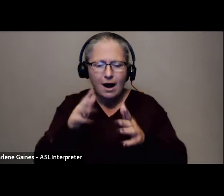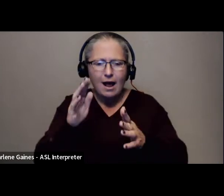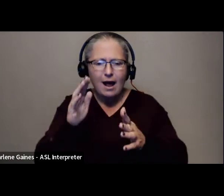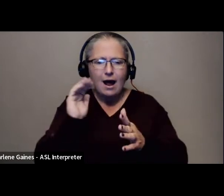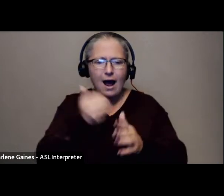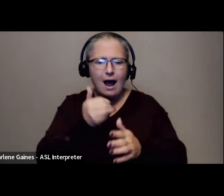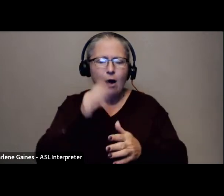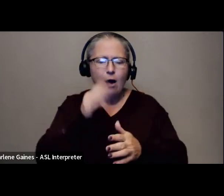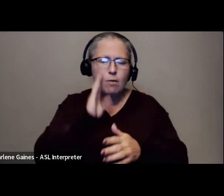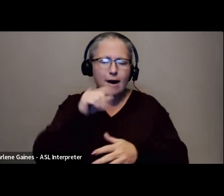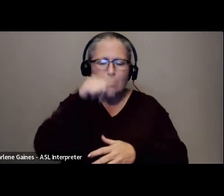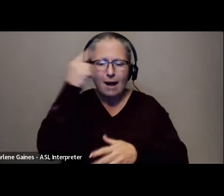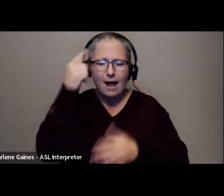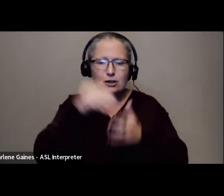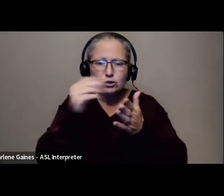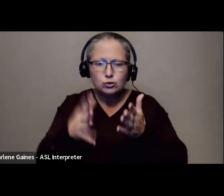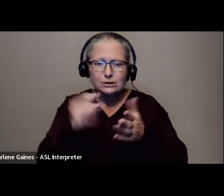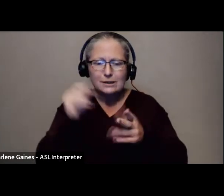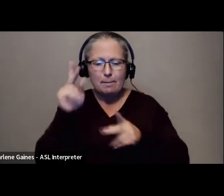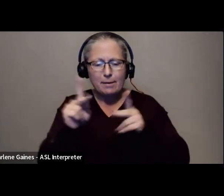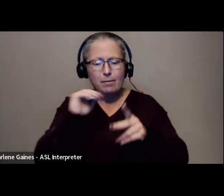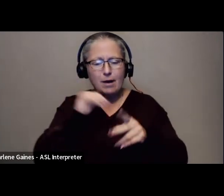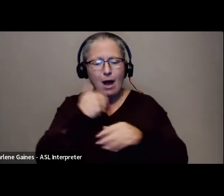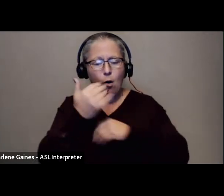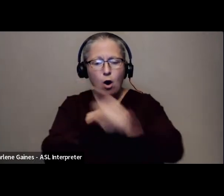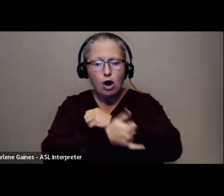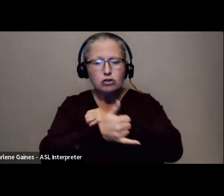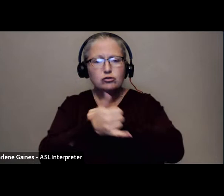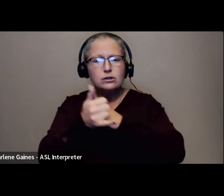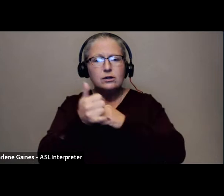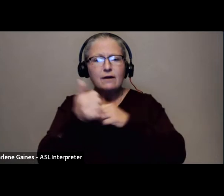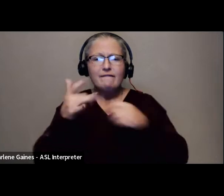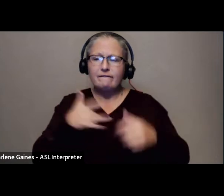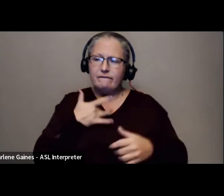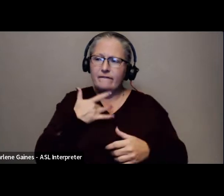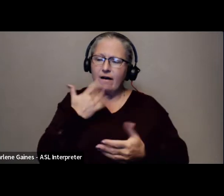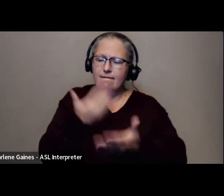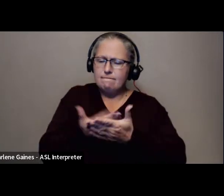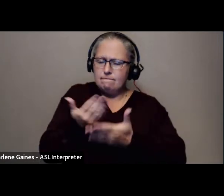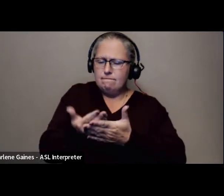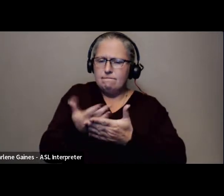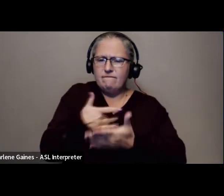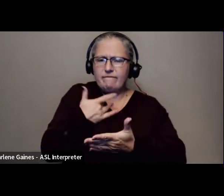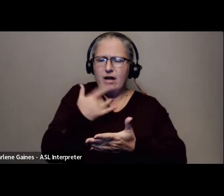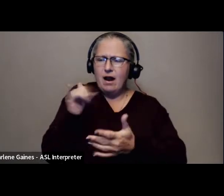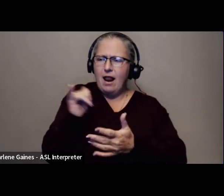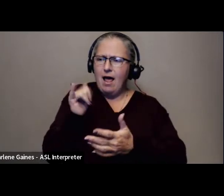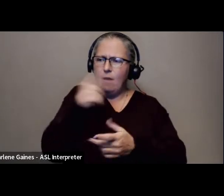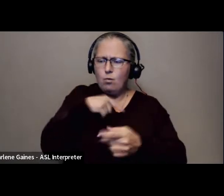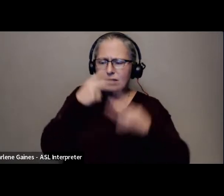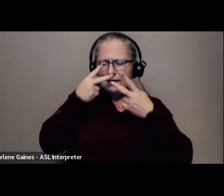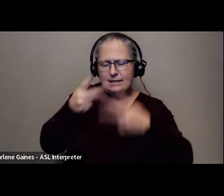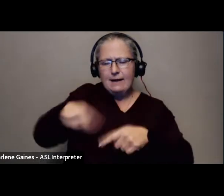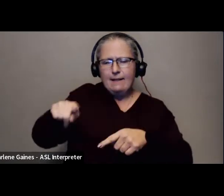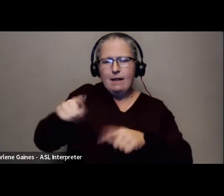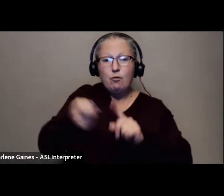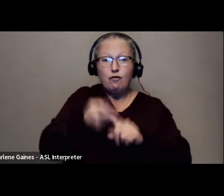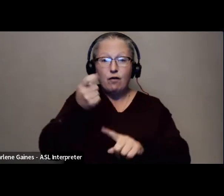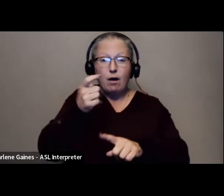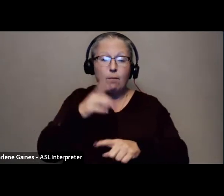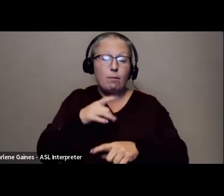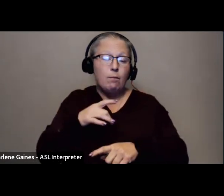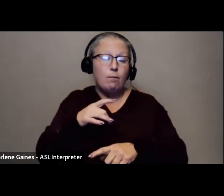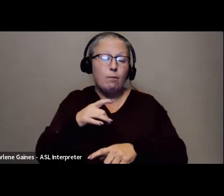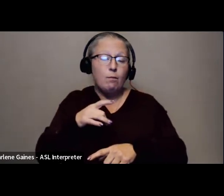black students and people in our country to feel validated, to feel seen. It's coming from white